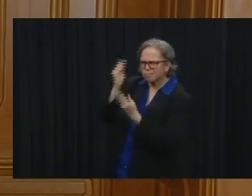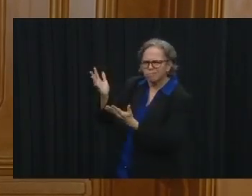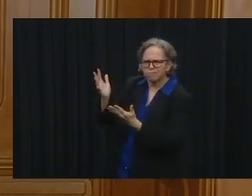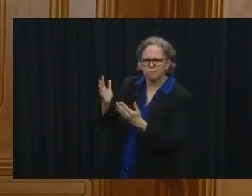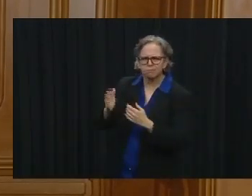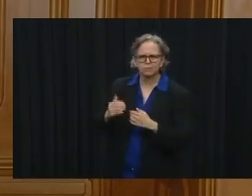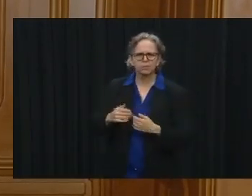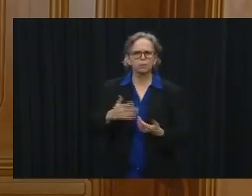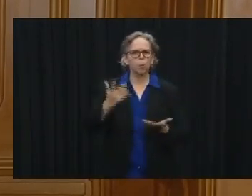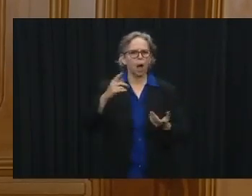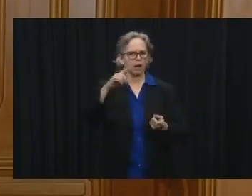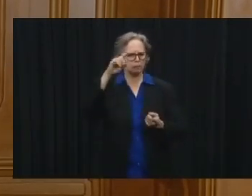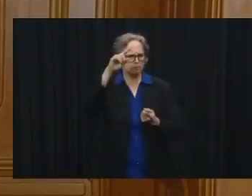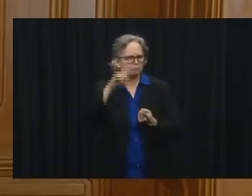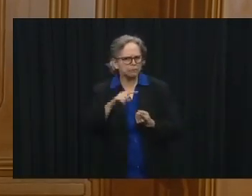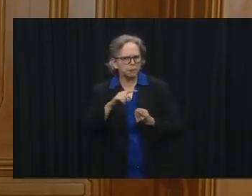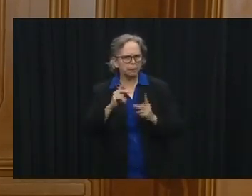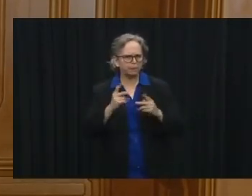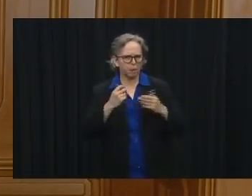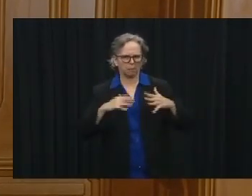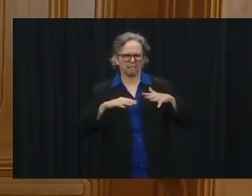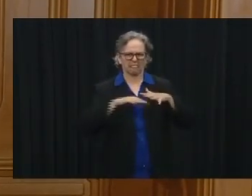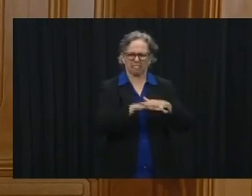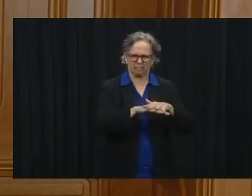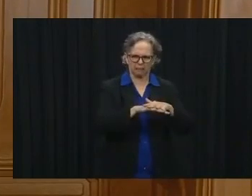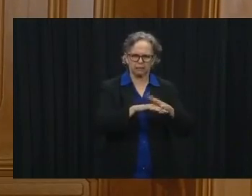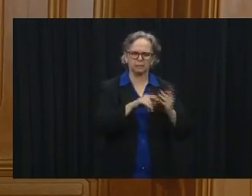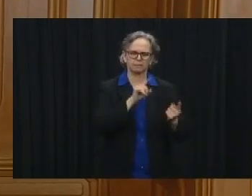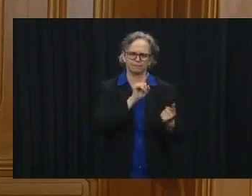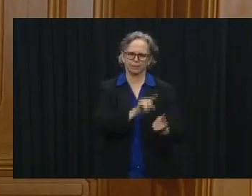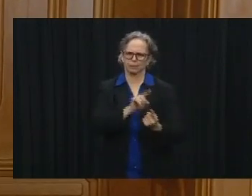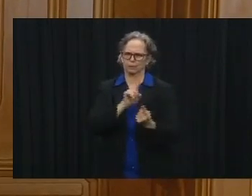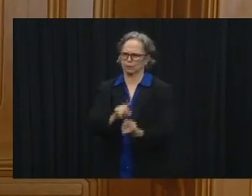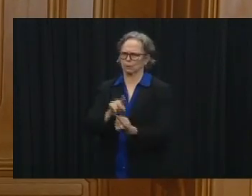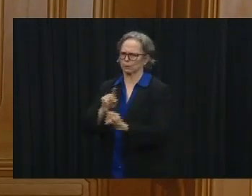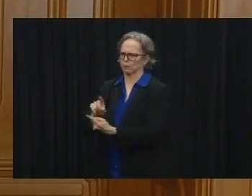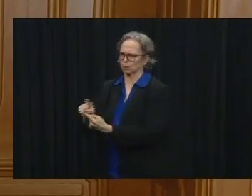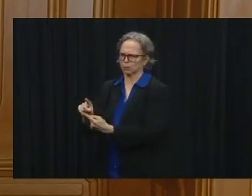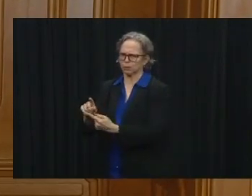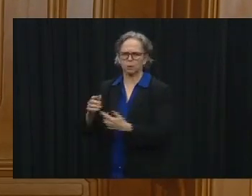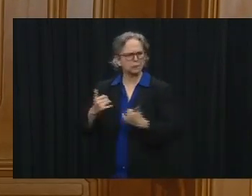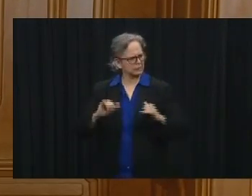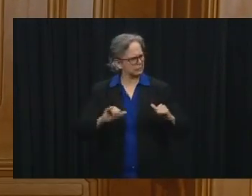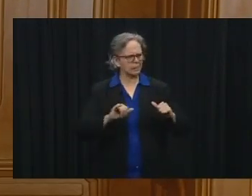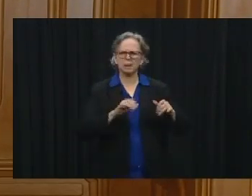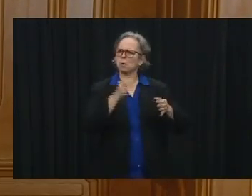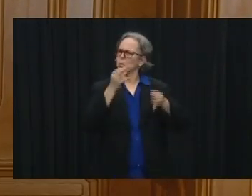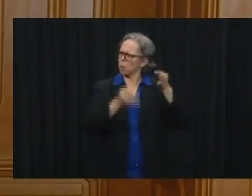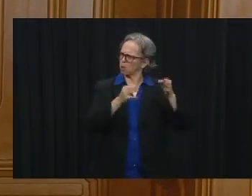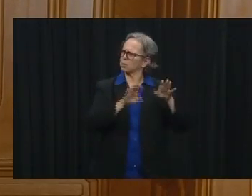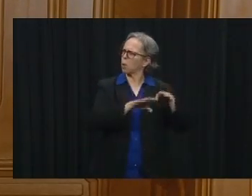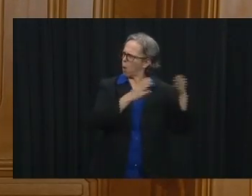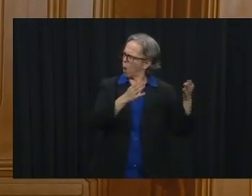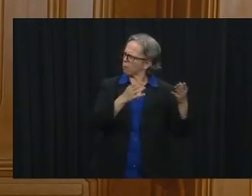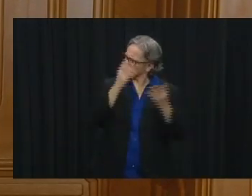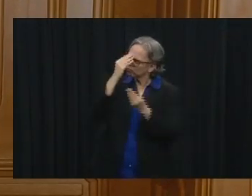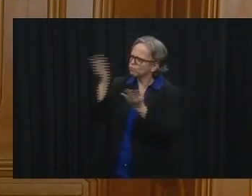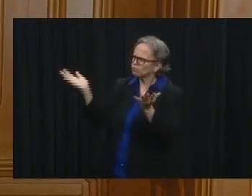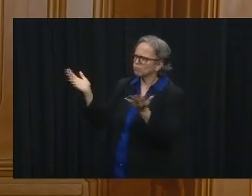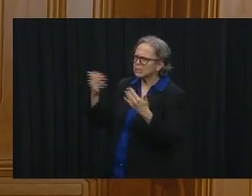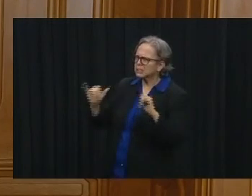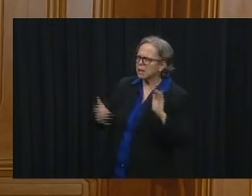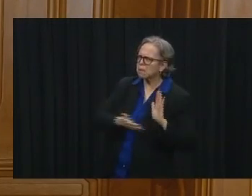people being close together, but the courts do continue to function. The bill that was passed